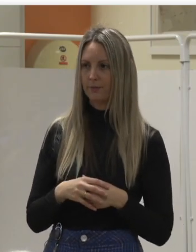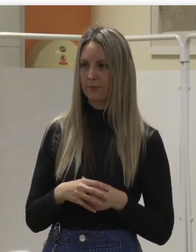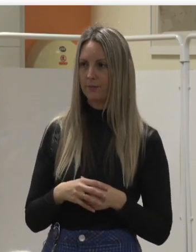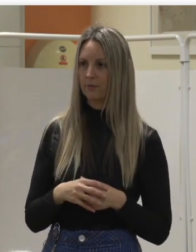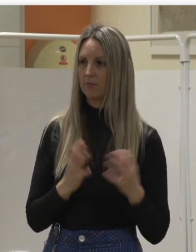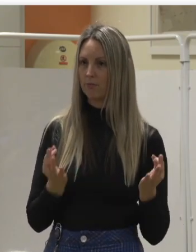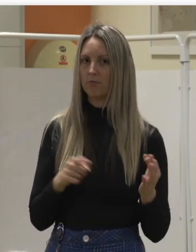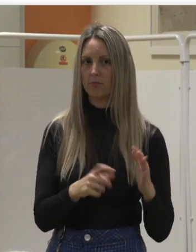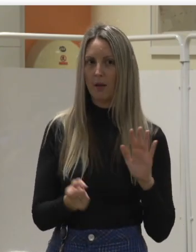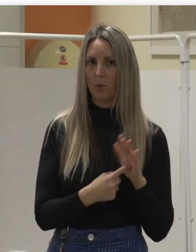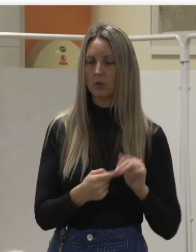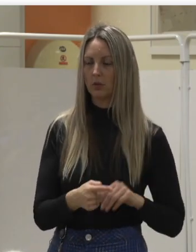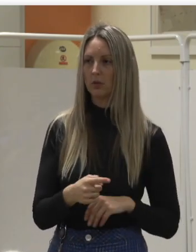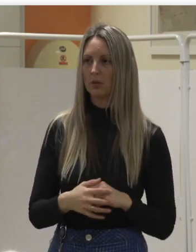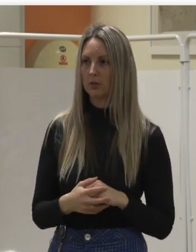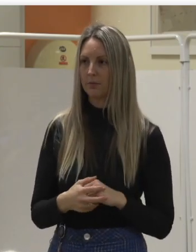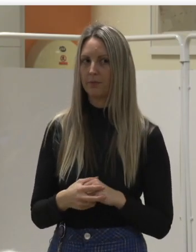is of some importance.